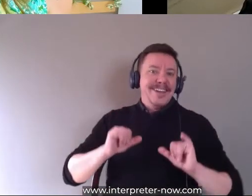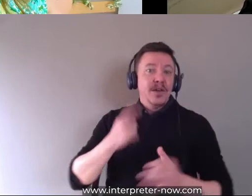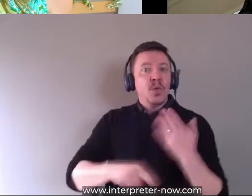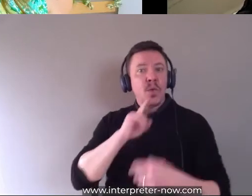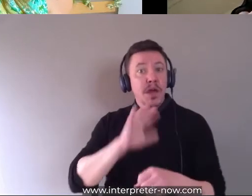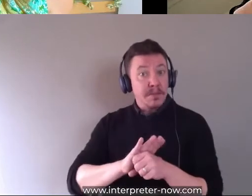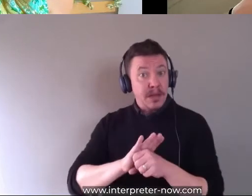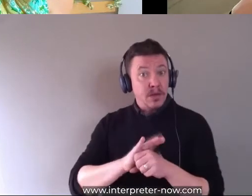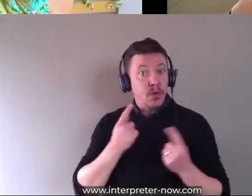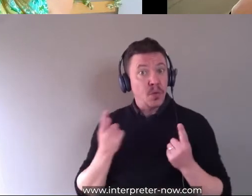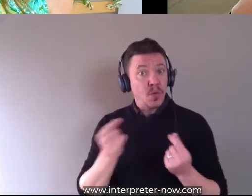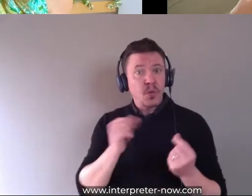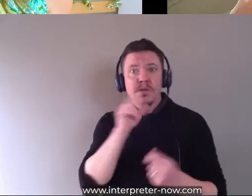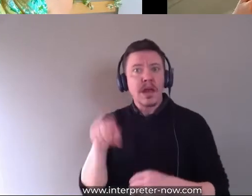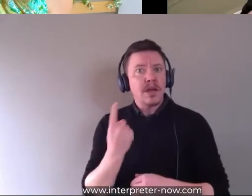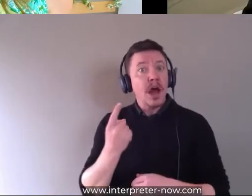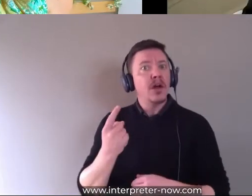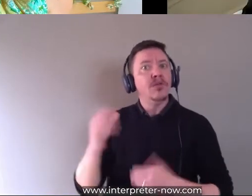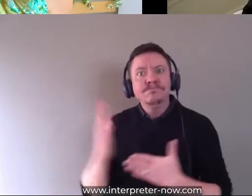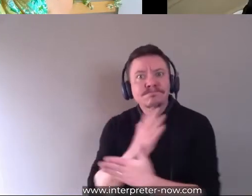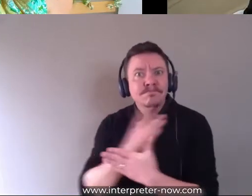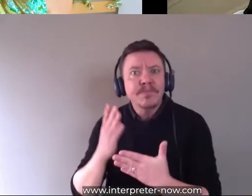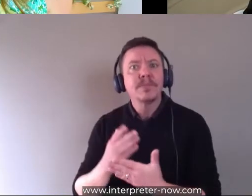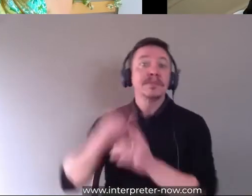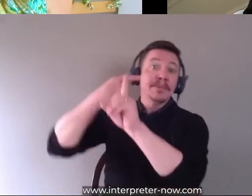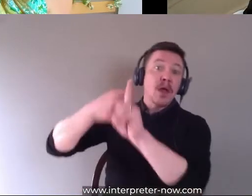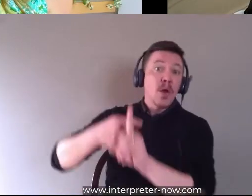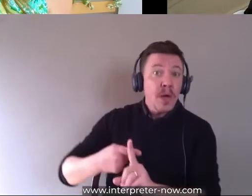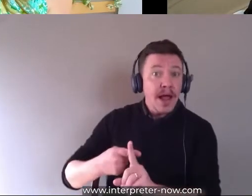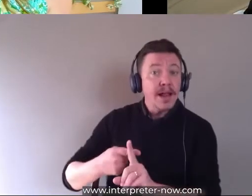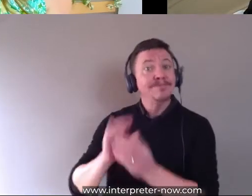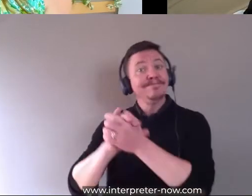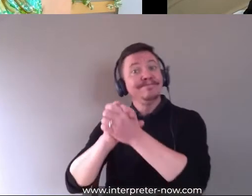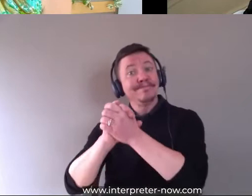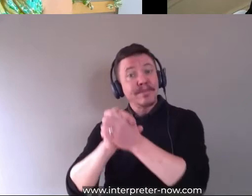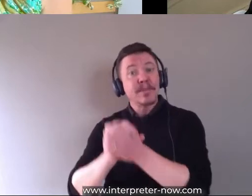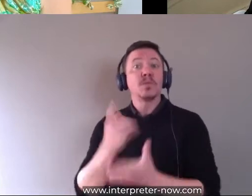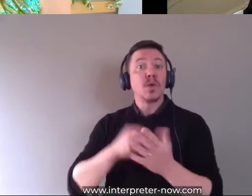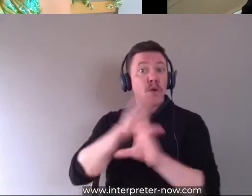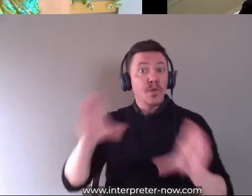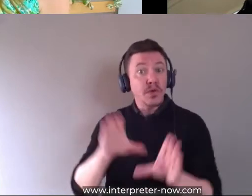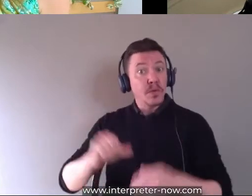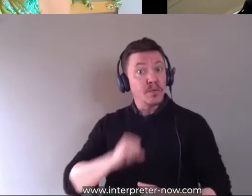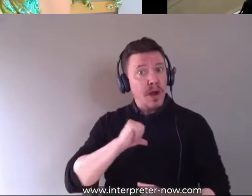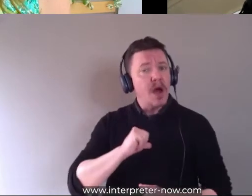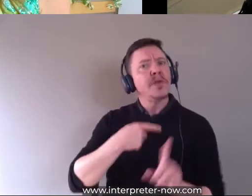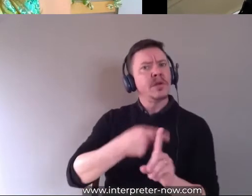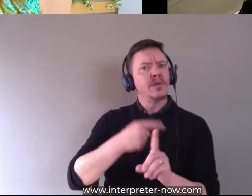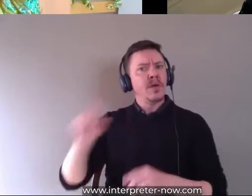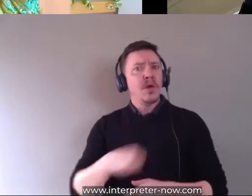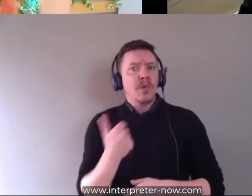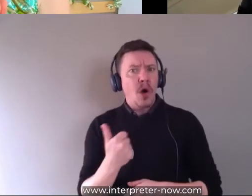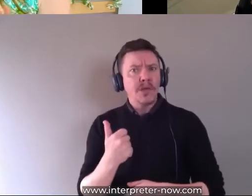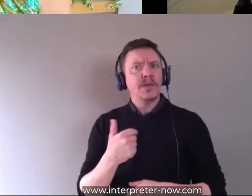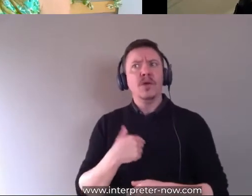do is not just share the things that are going well or the things that we are doing that we're proud of, but also kind of where we got